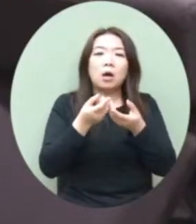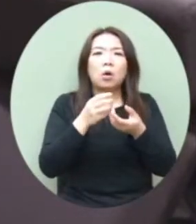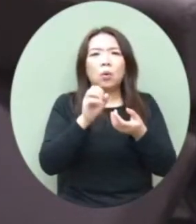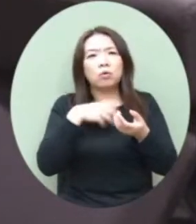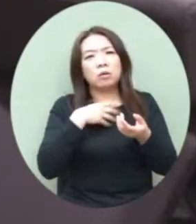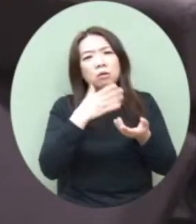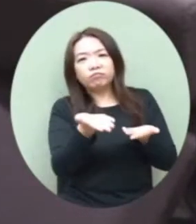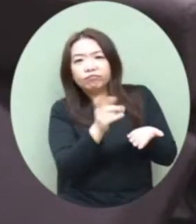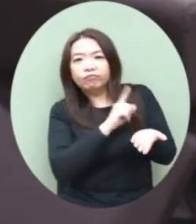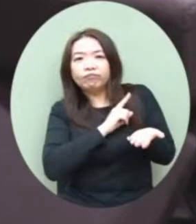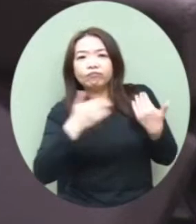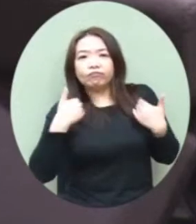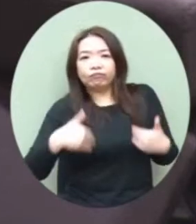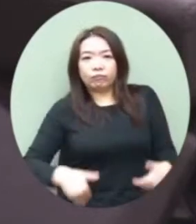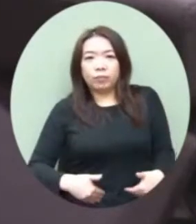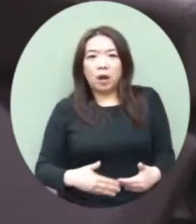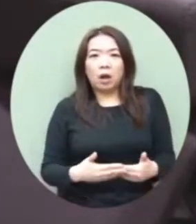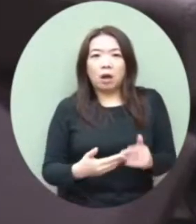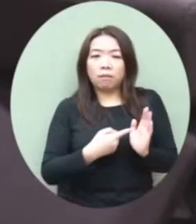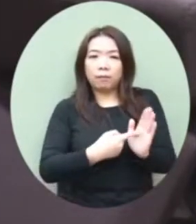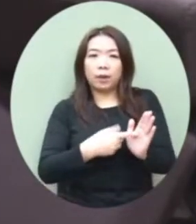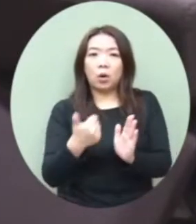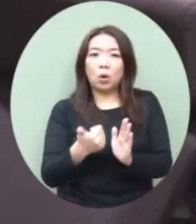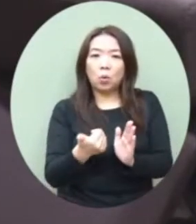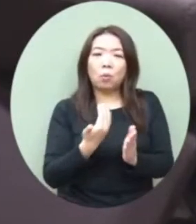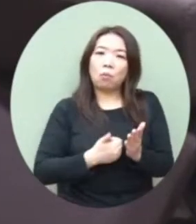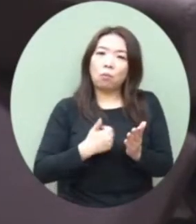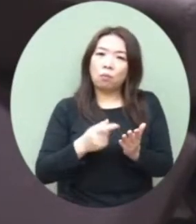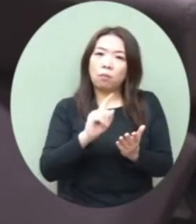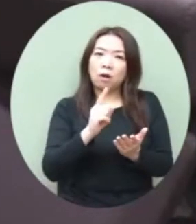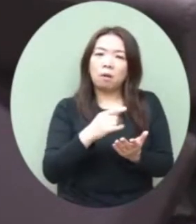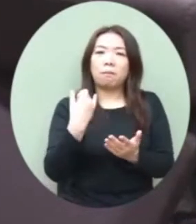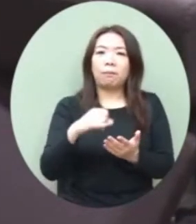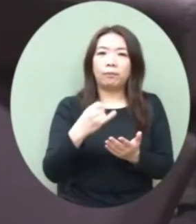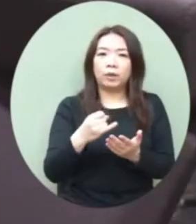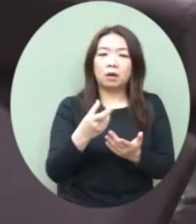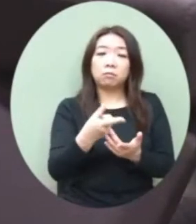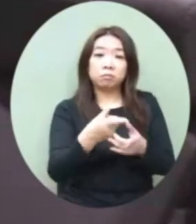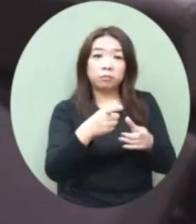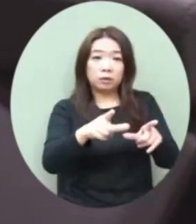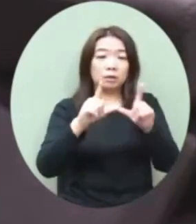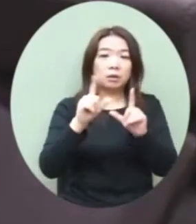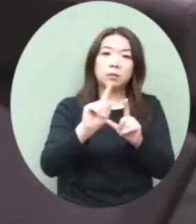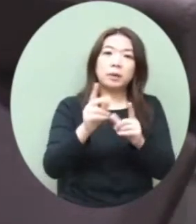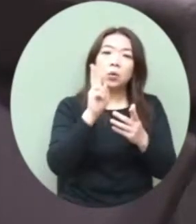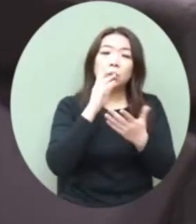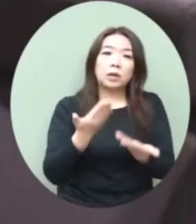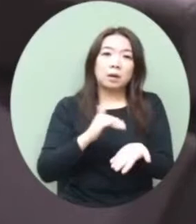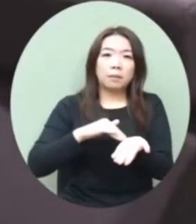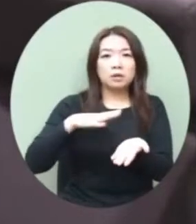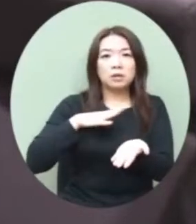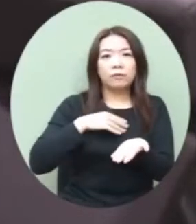severe. And there are views that you're not setting a good example to the public. And what is your response?